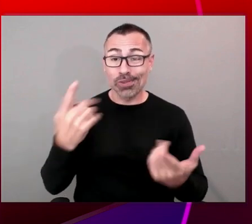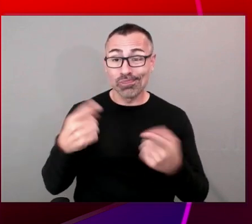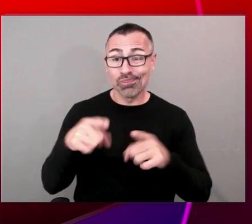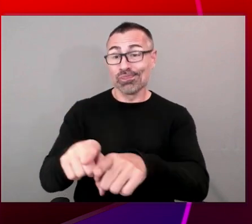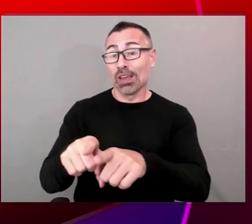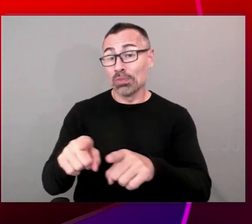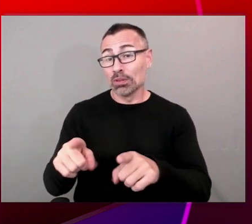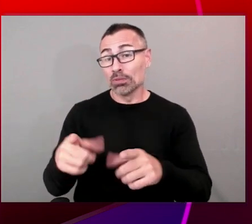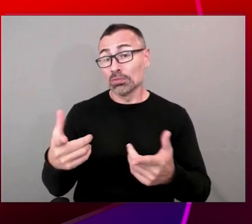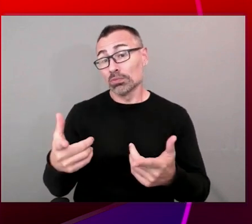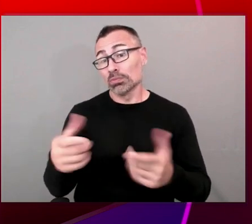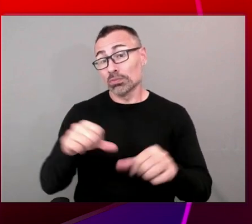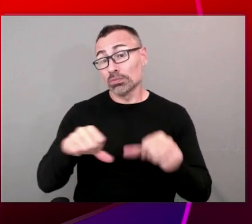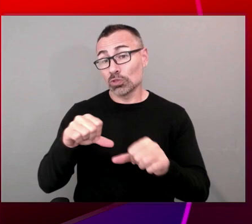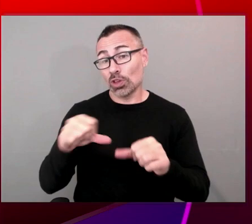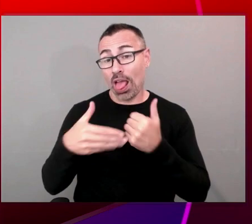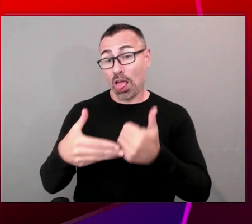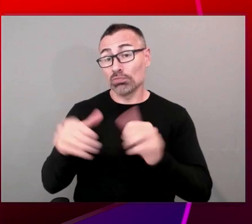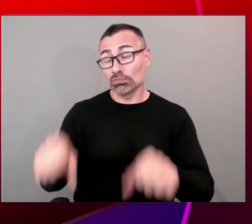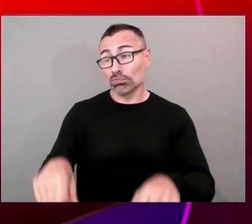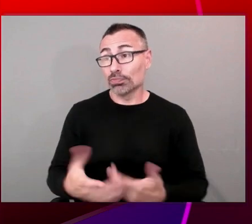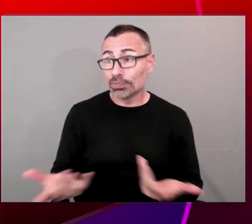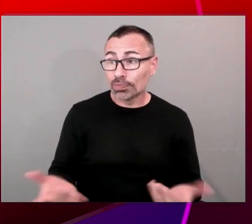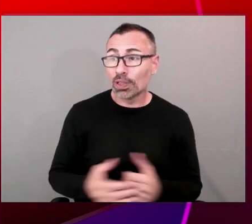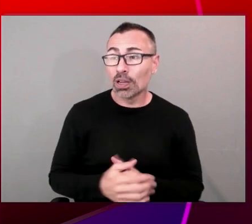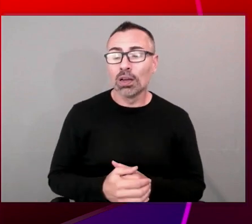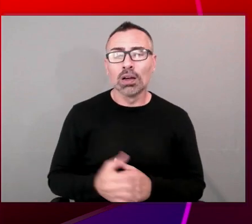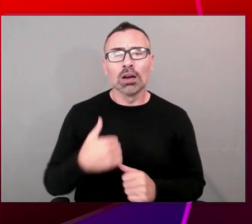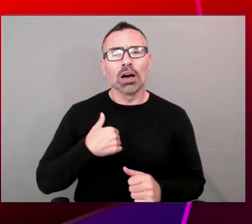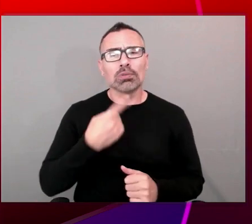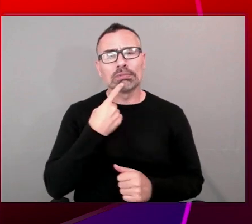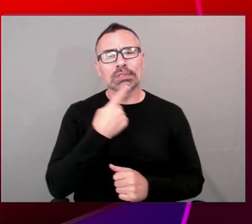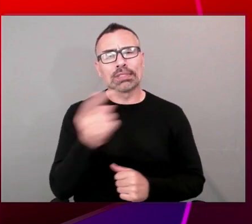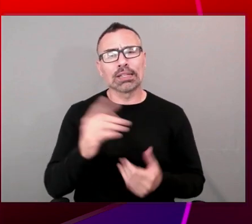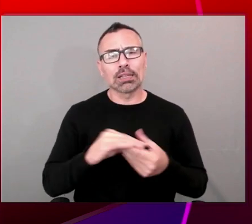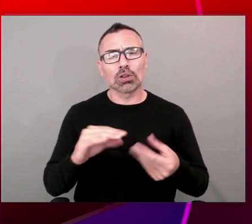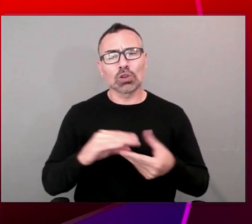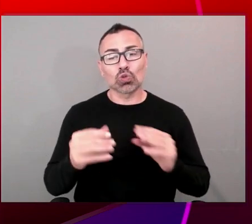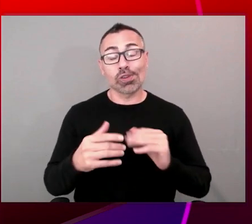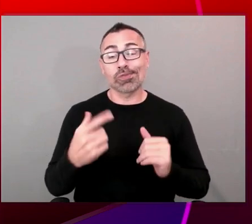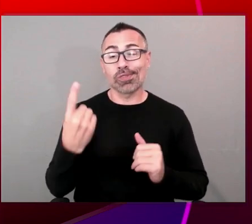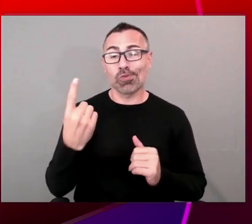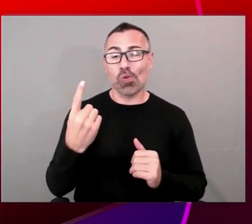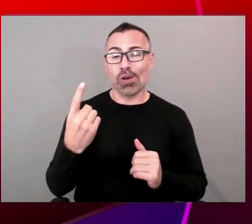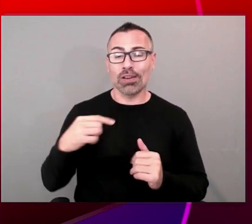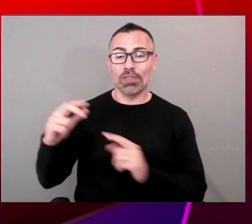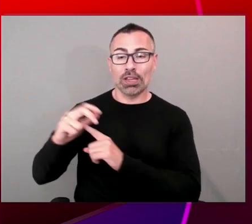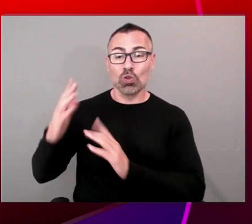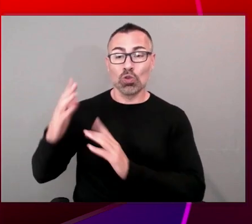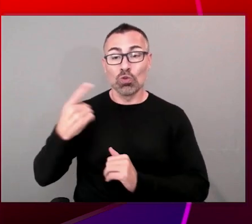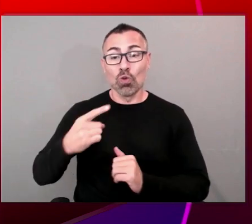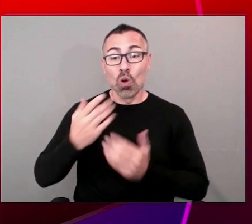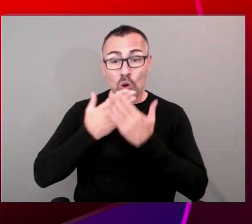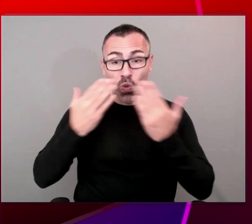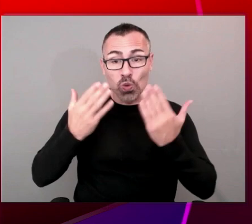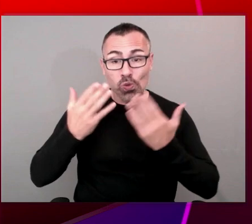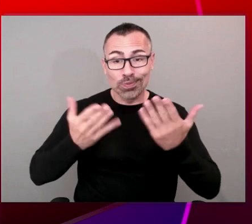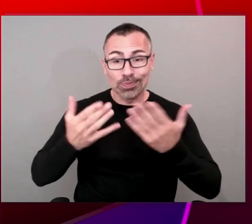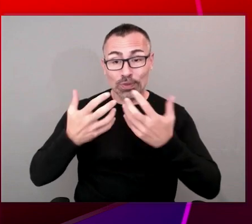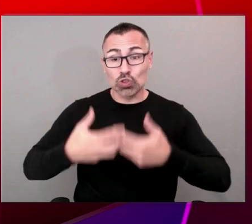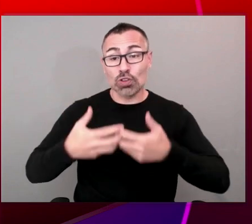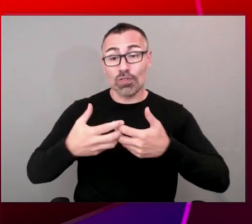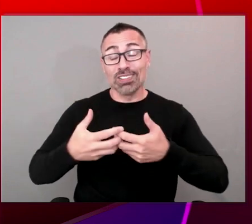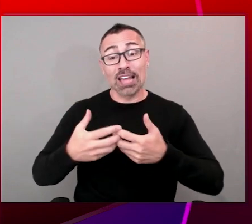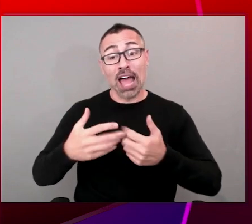other. I was relating a story where one of the serverless heroes had posted a conundrum they had hit on